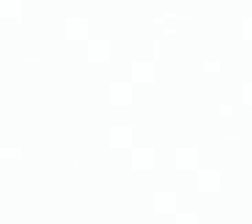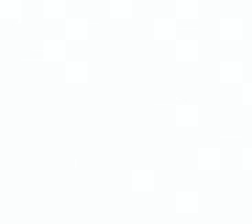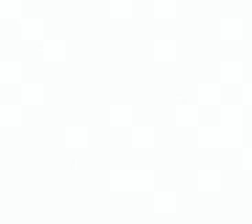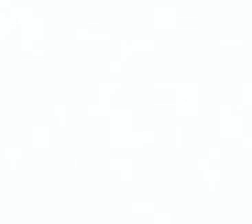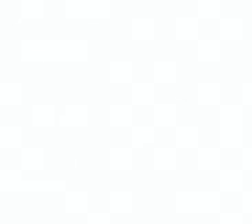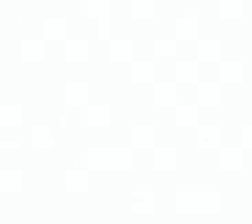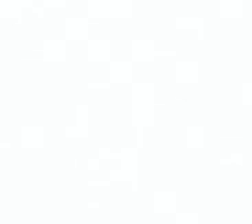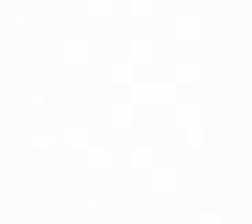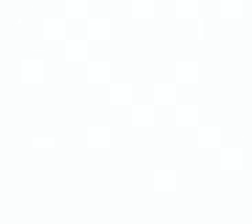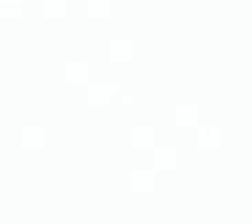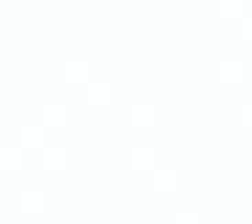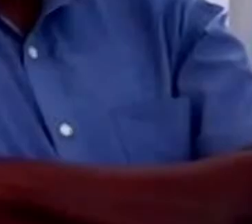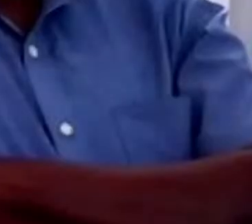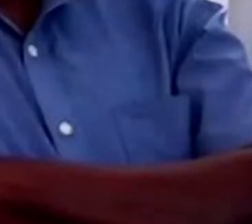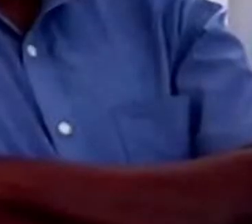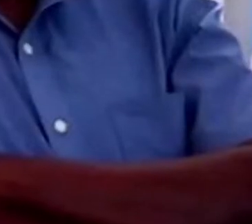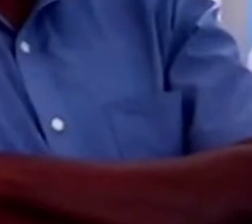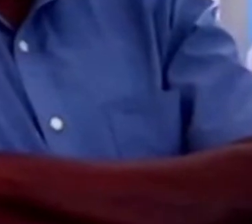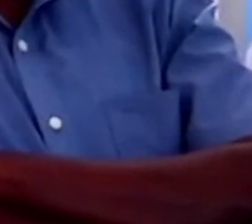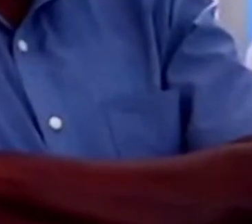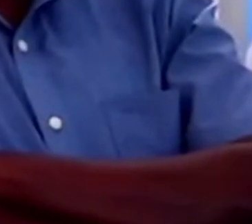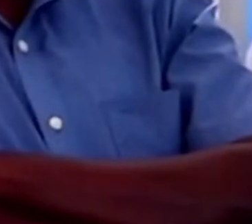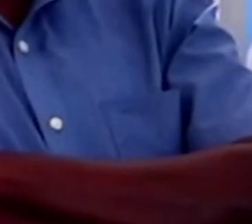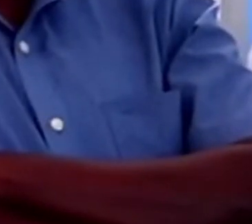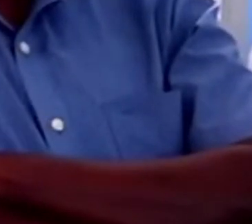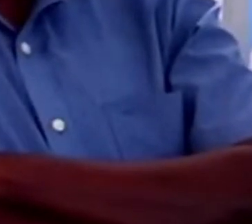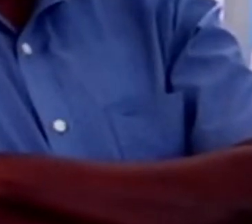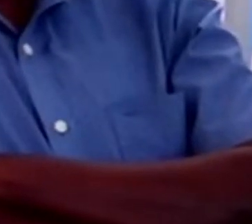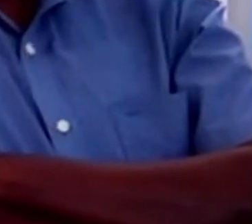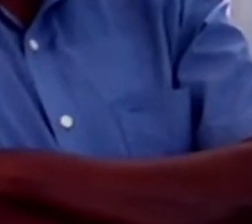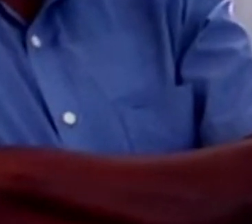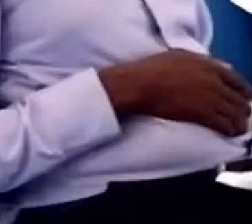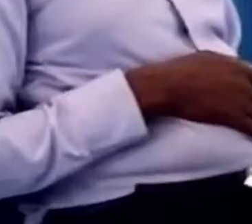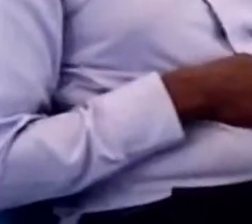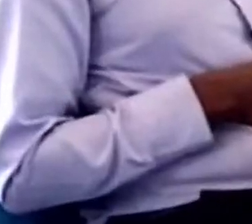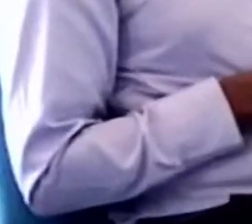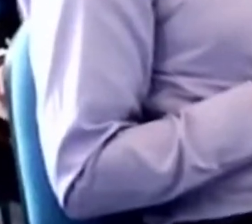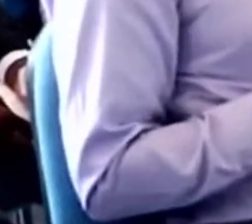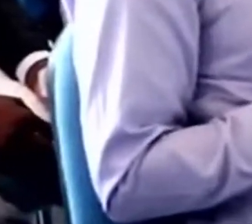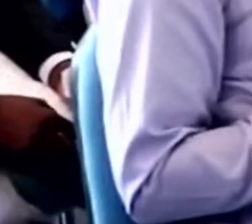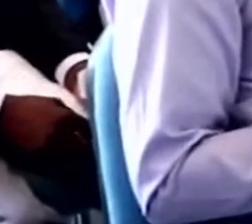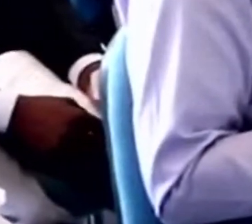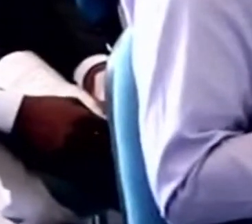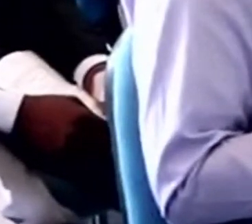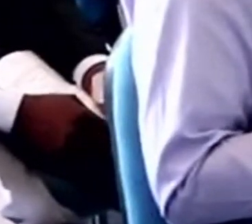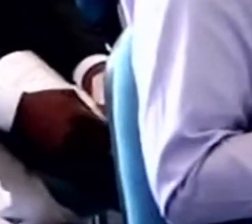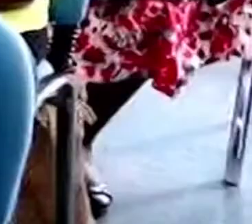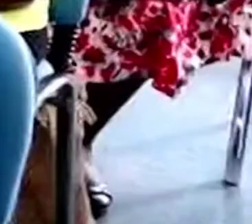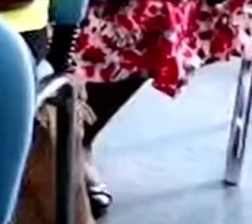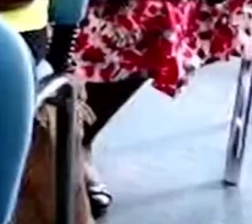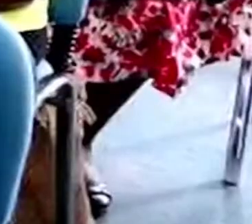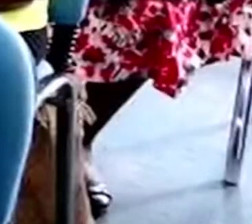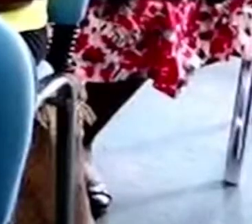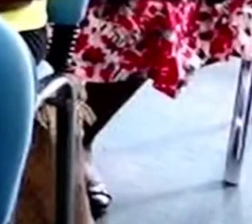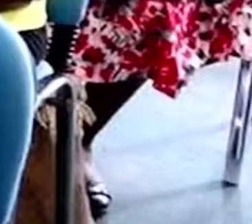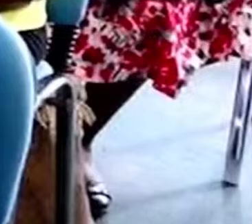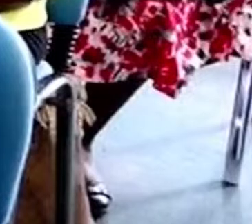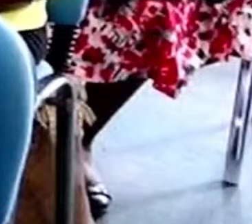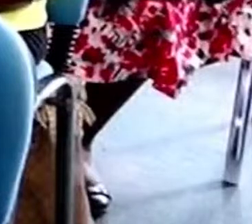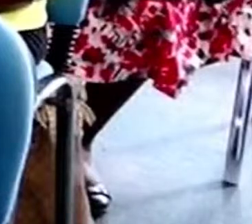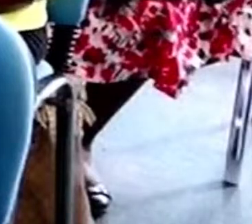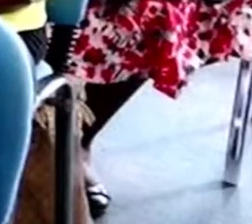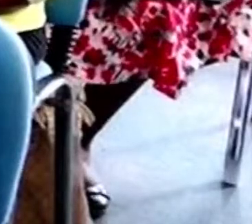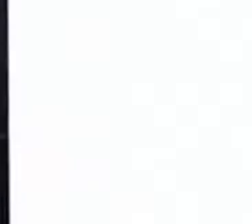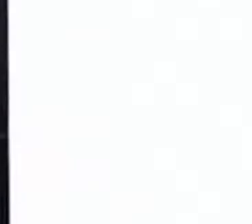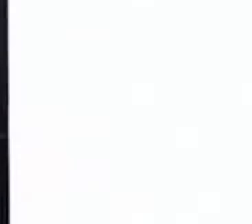realizing our goal of working closely with the constituency officers as research satellites. We are very grateful for the